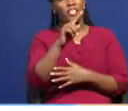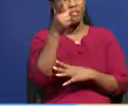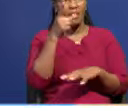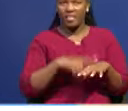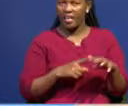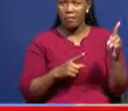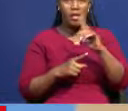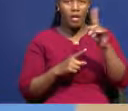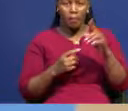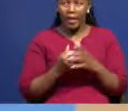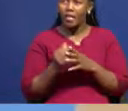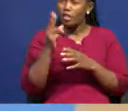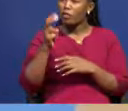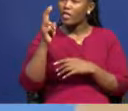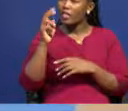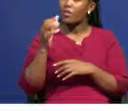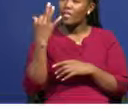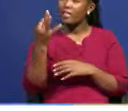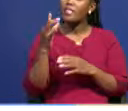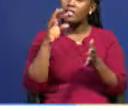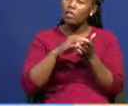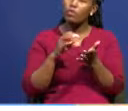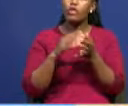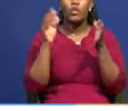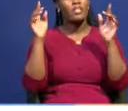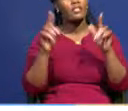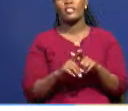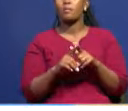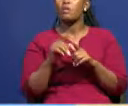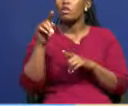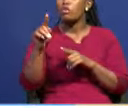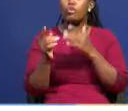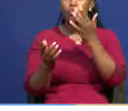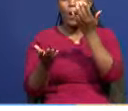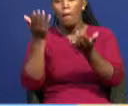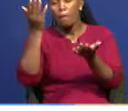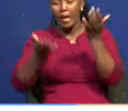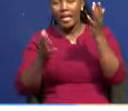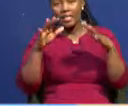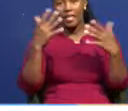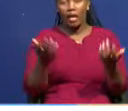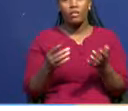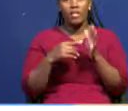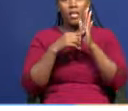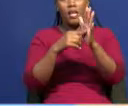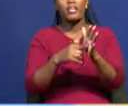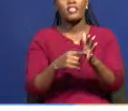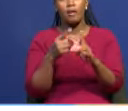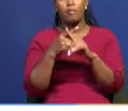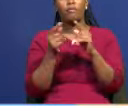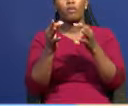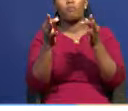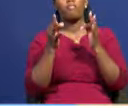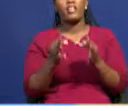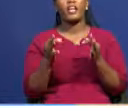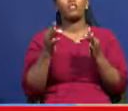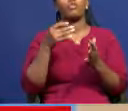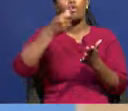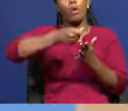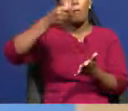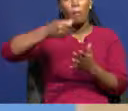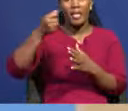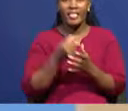2023, we were in the same scenario. How do you gauge this time around, especially from the finance bill, especially from this political class? Last year,